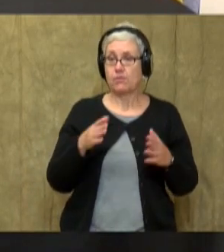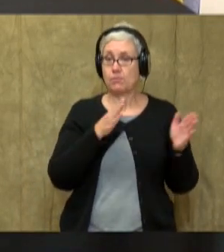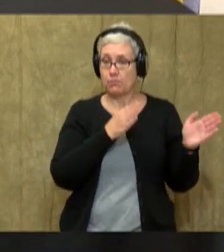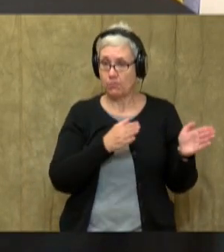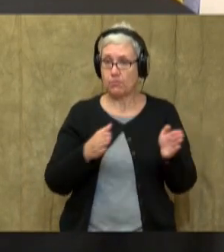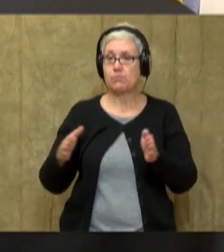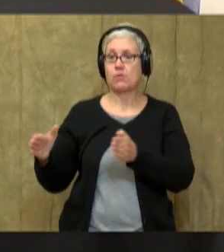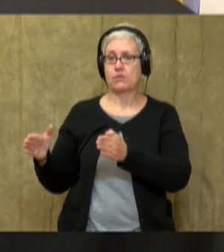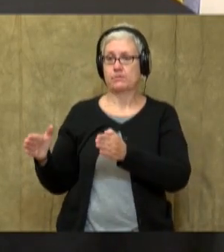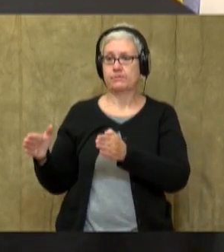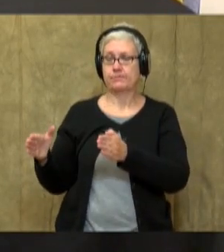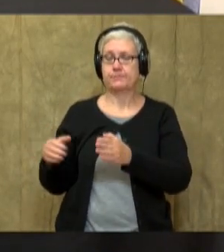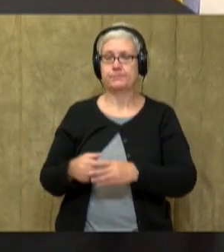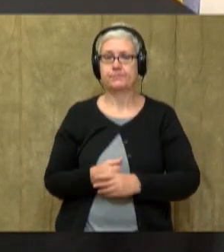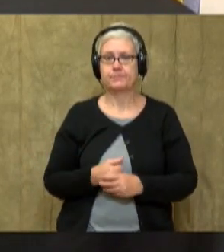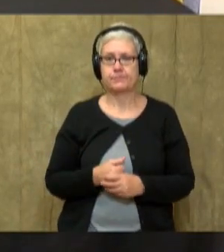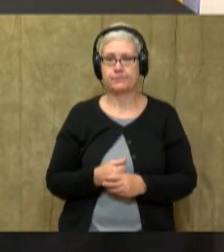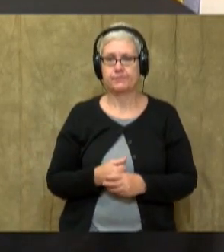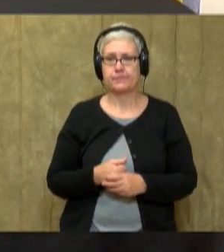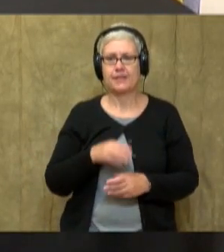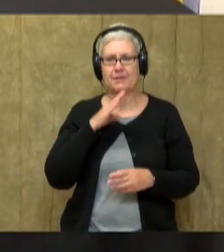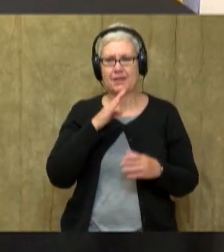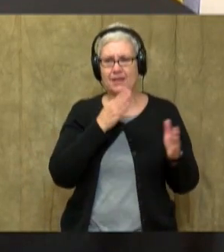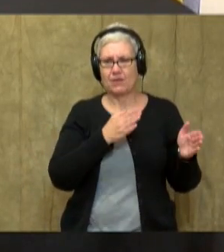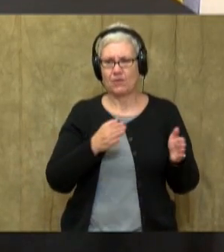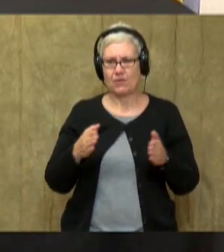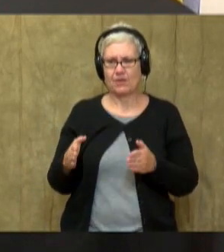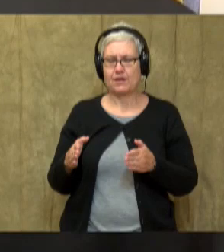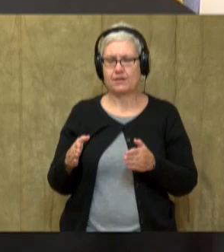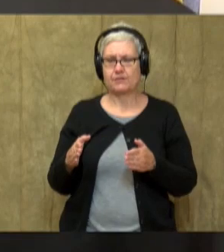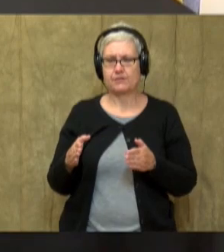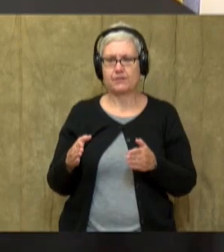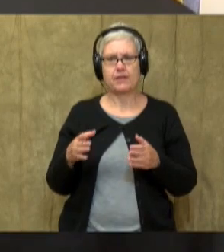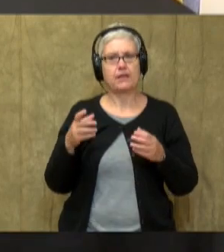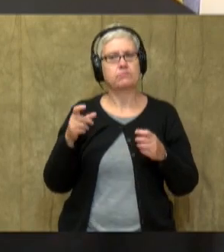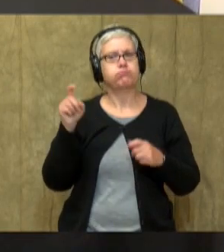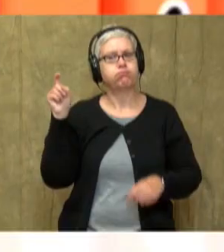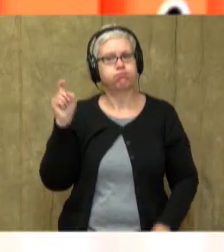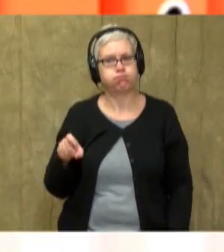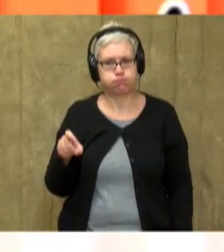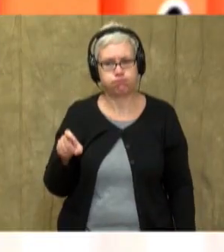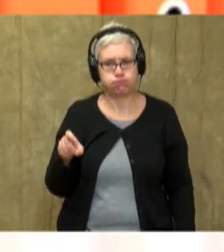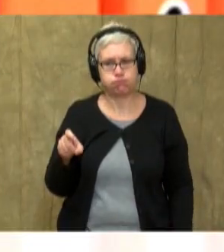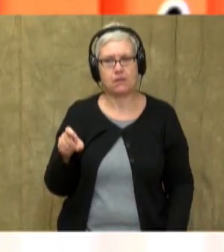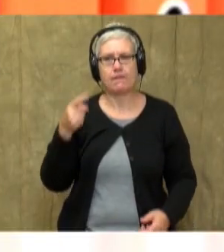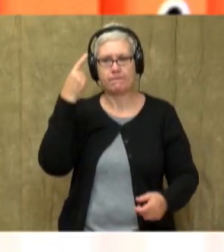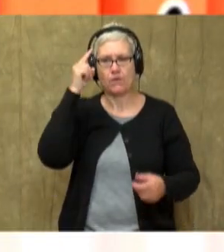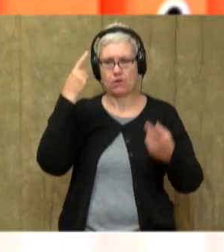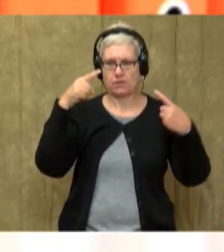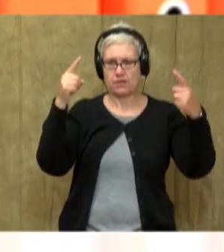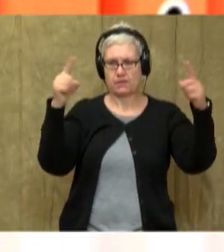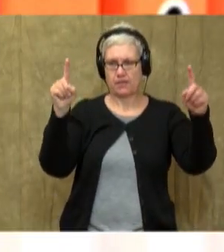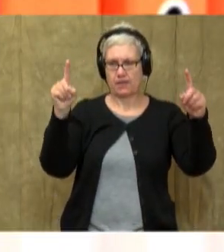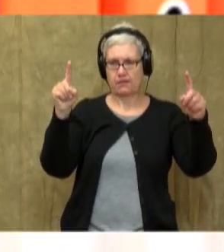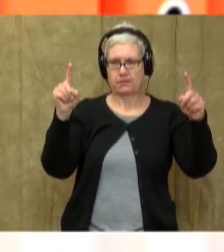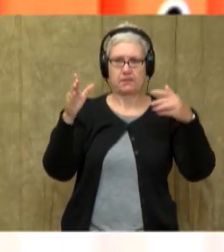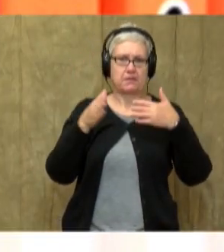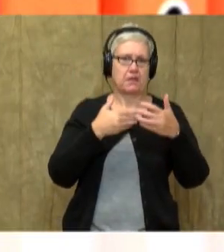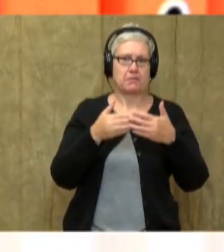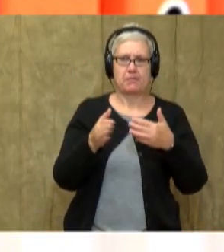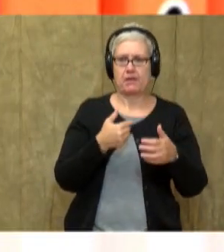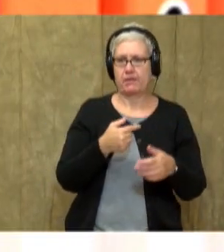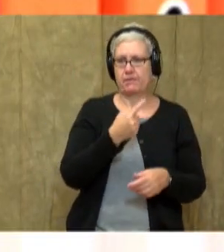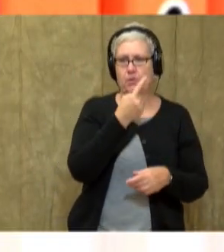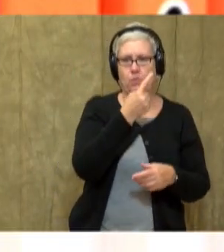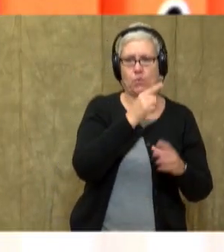be organized. Being organized is very essential to your success at any level. It doesn't matter if you're transitioning